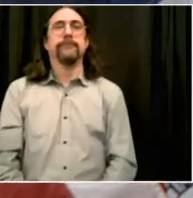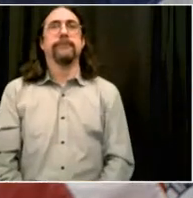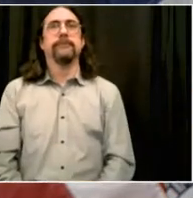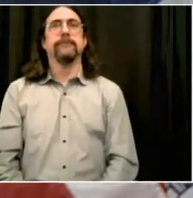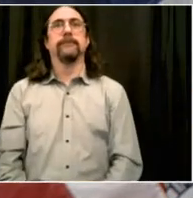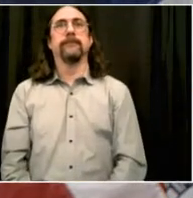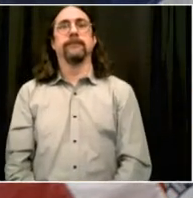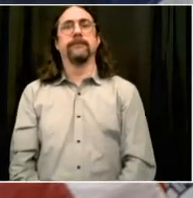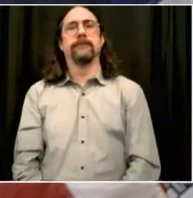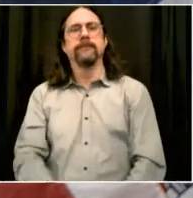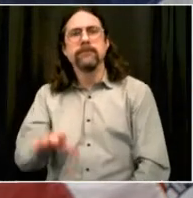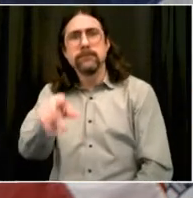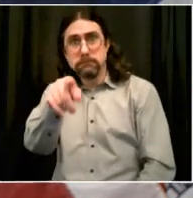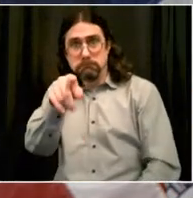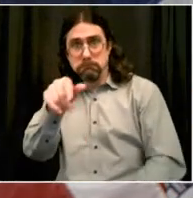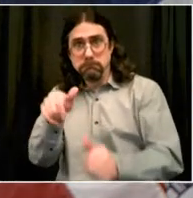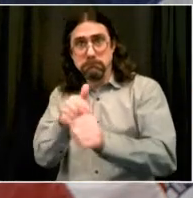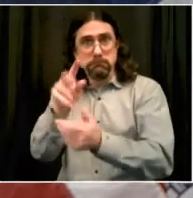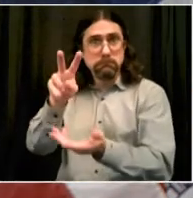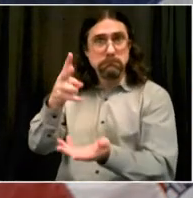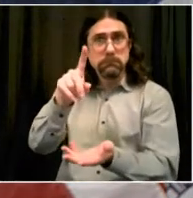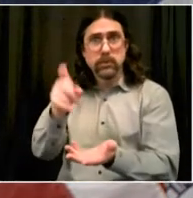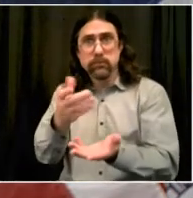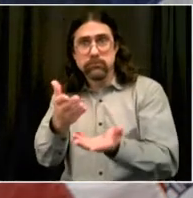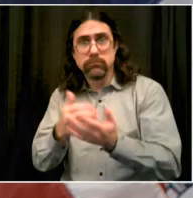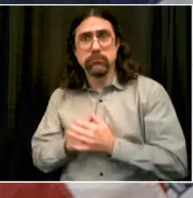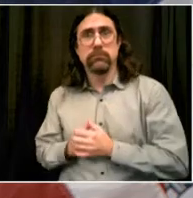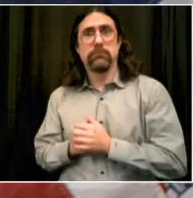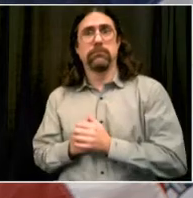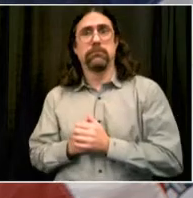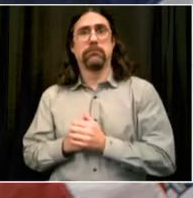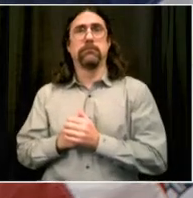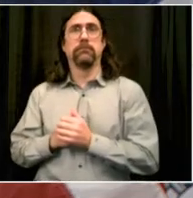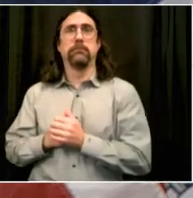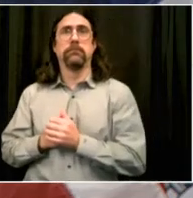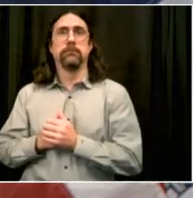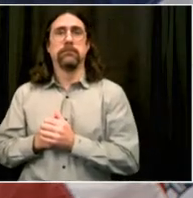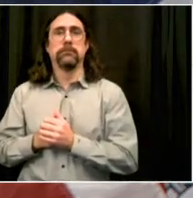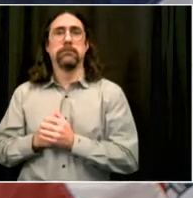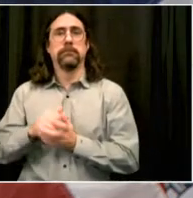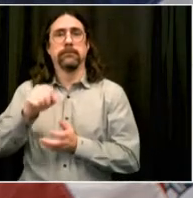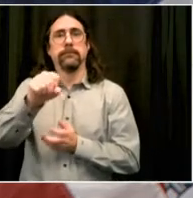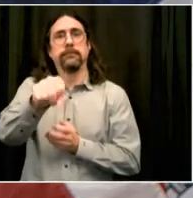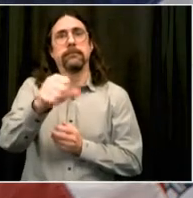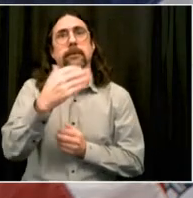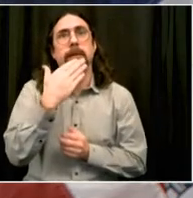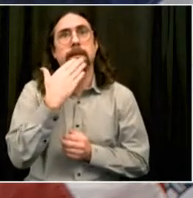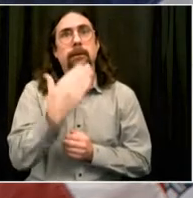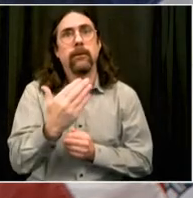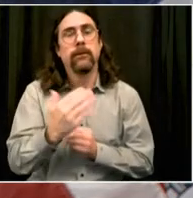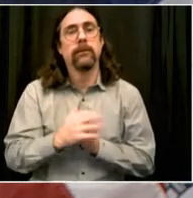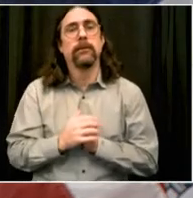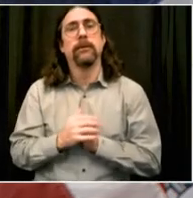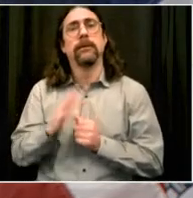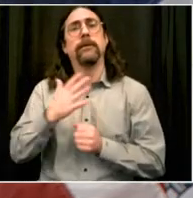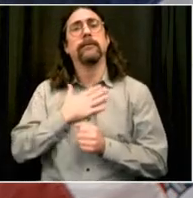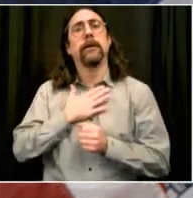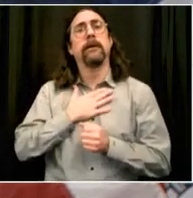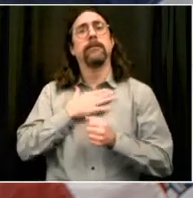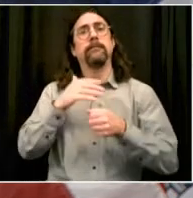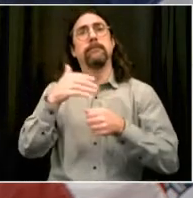Okay, thank you for that. My other question, there was a lawsuit filed on behalf of special education students last